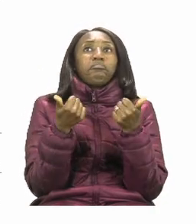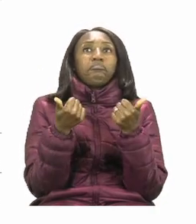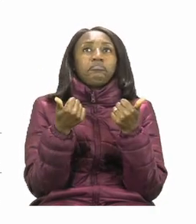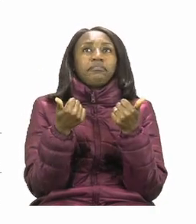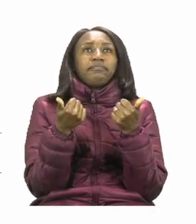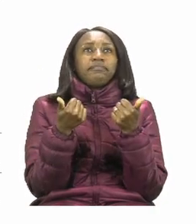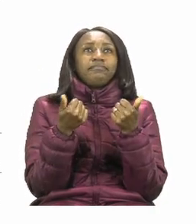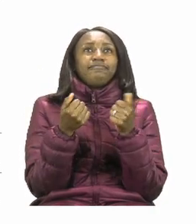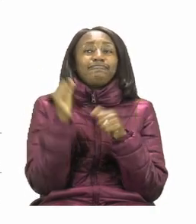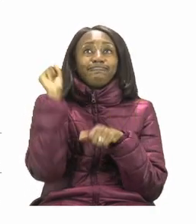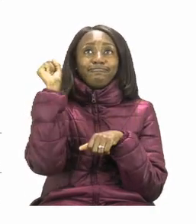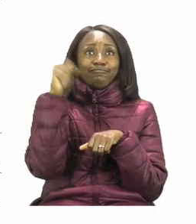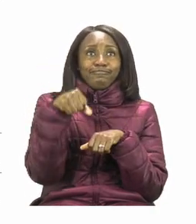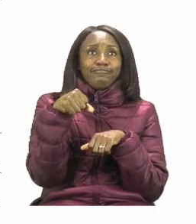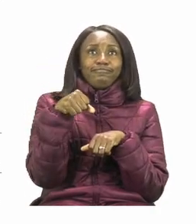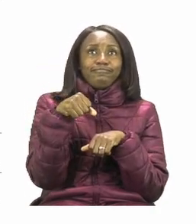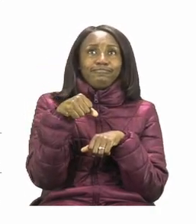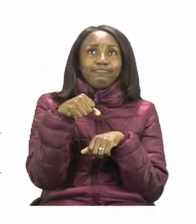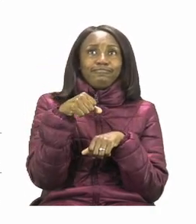yes,